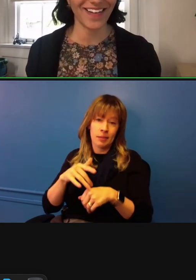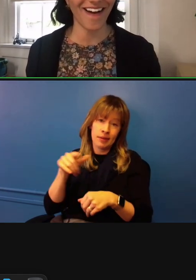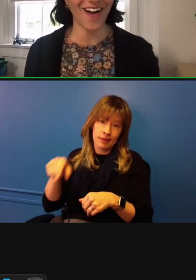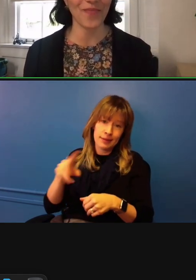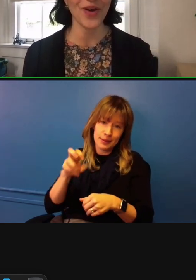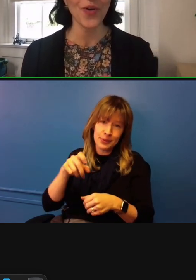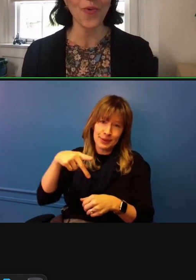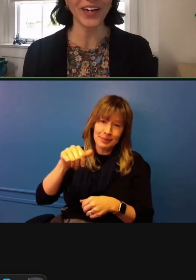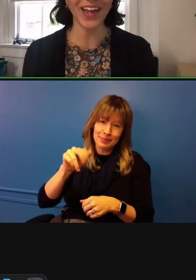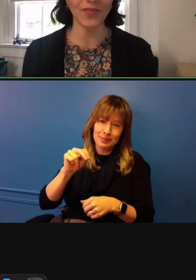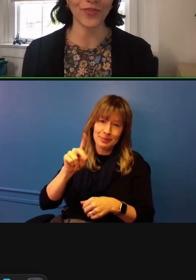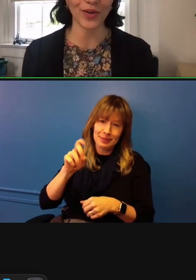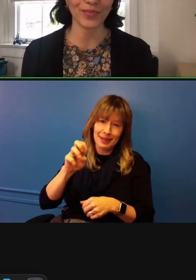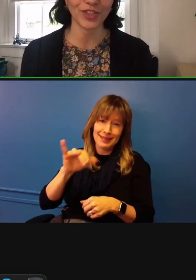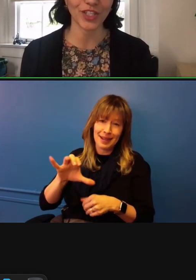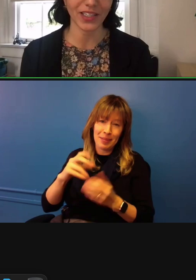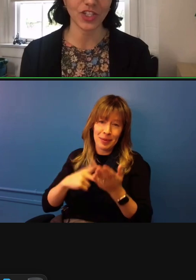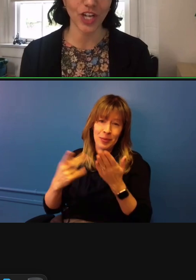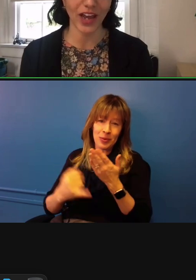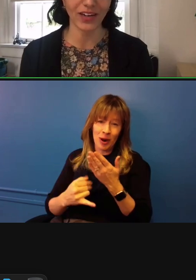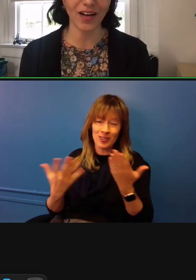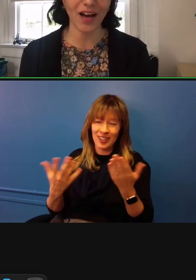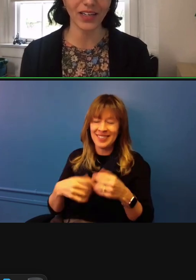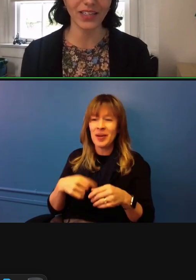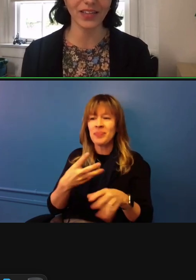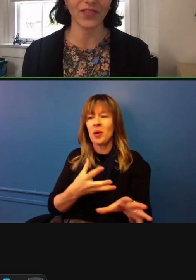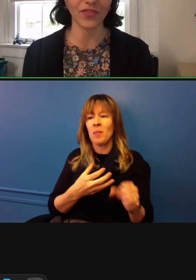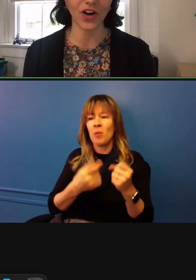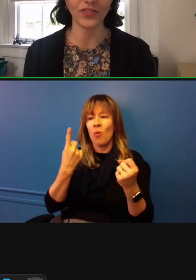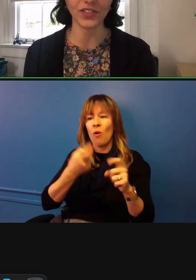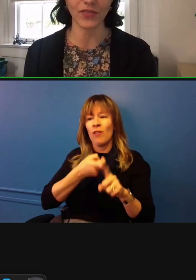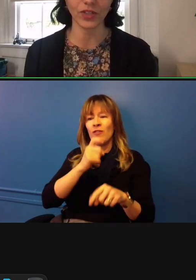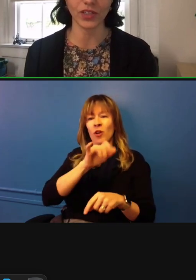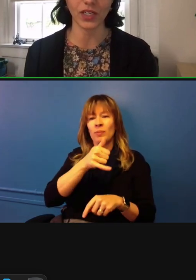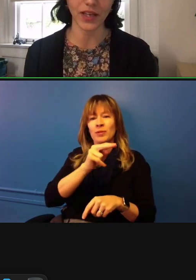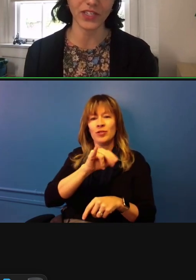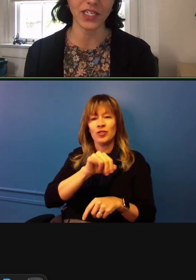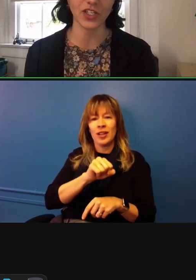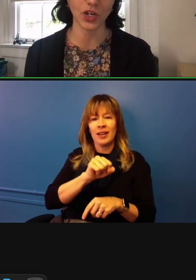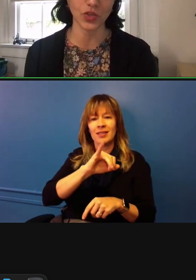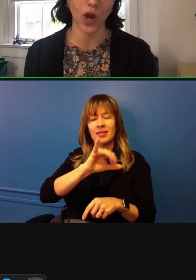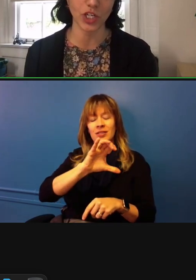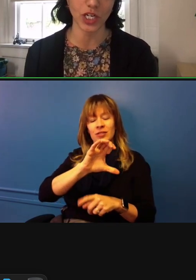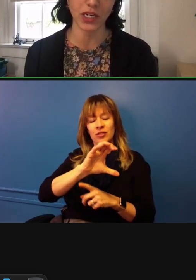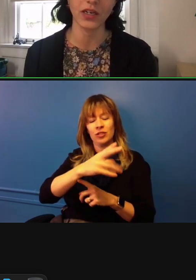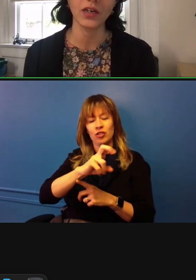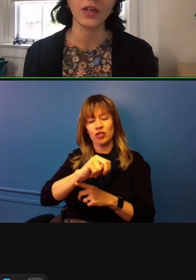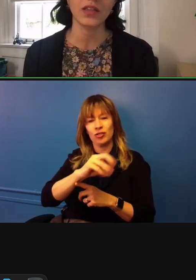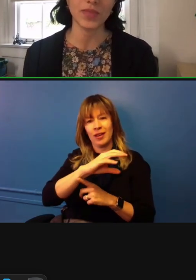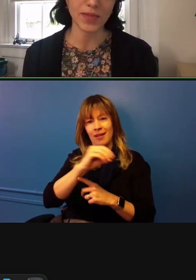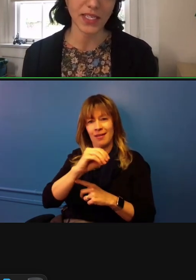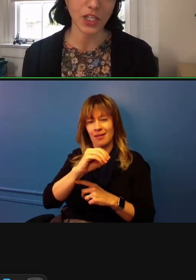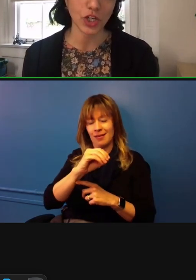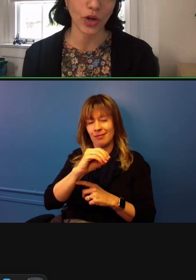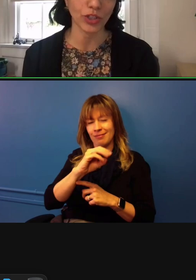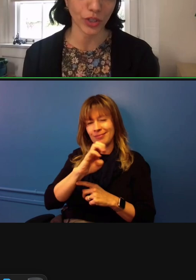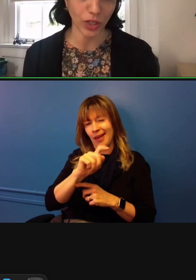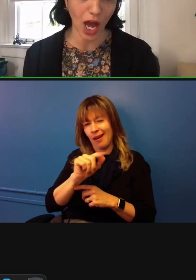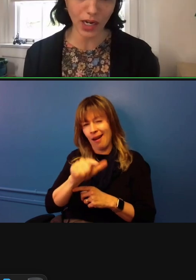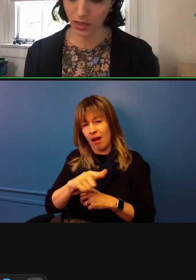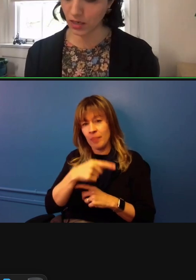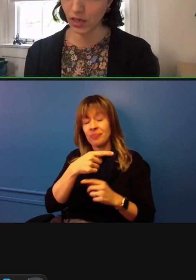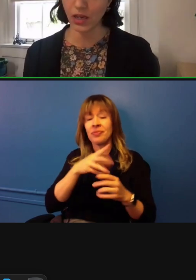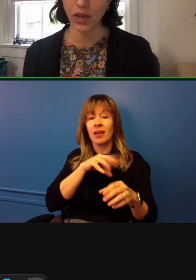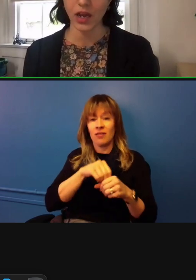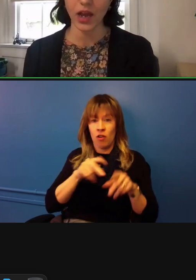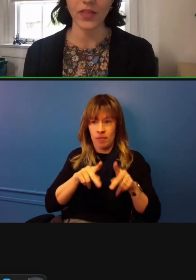project. One came from Janice Chen and colleagues and involved 17 adults watching the BBC show